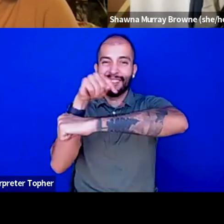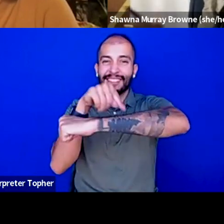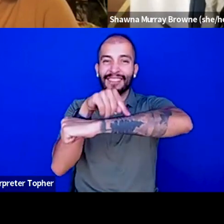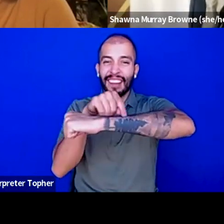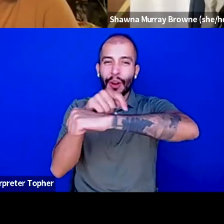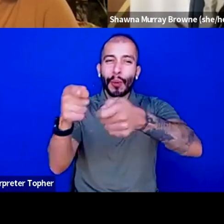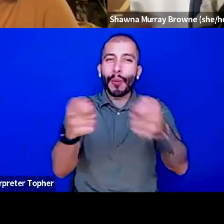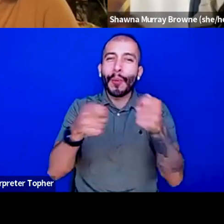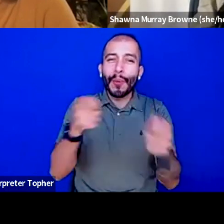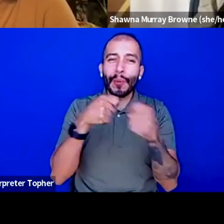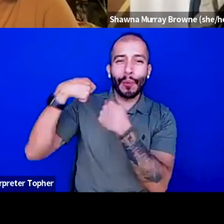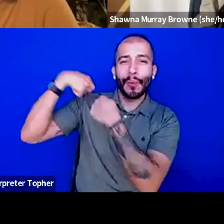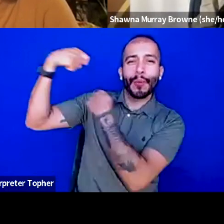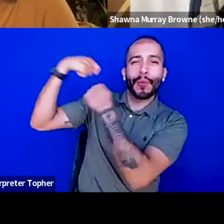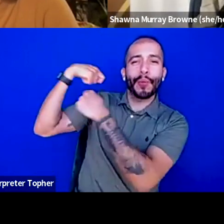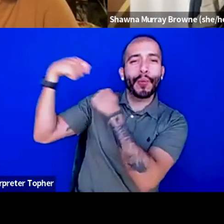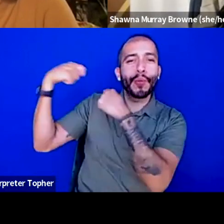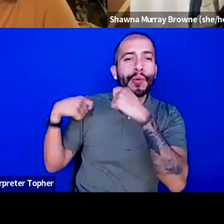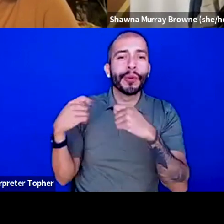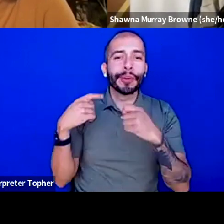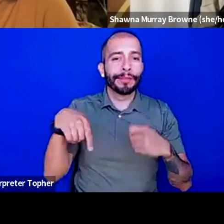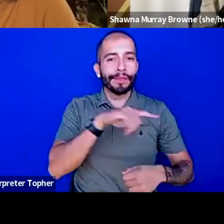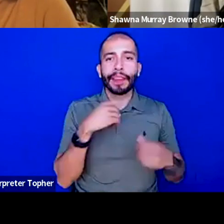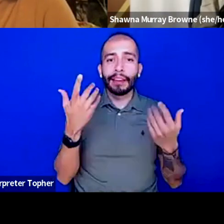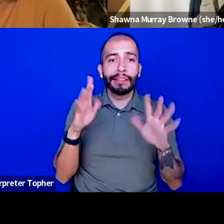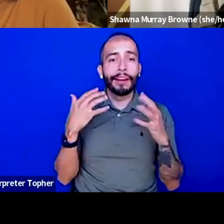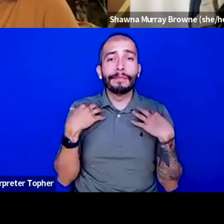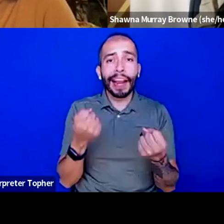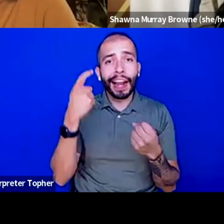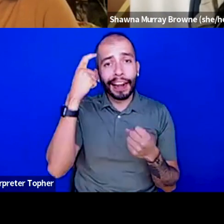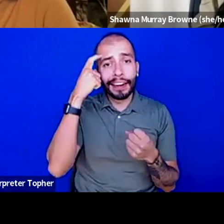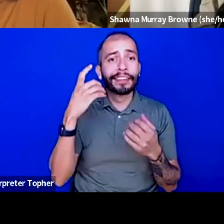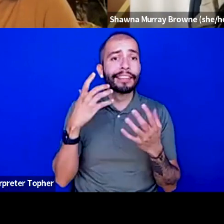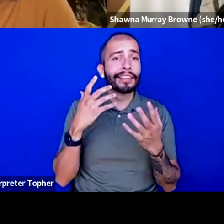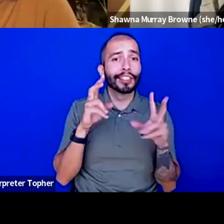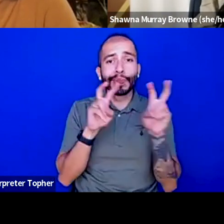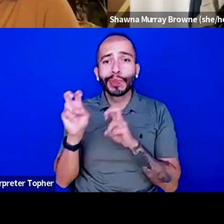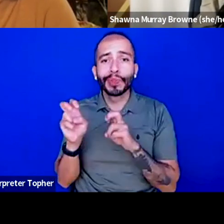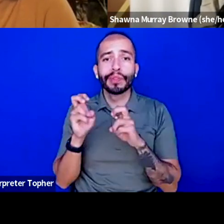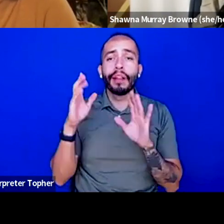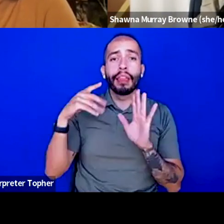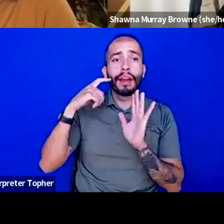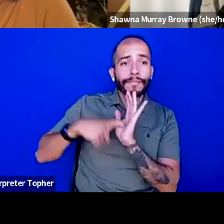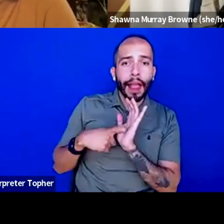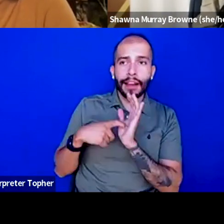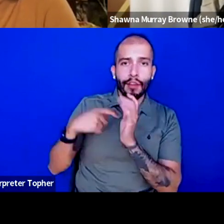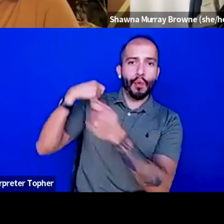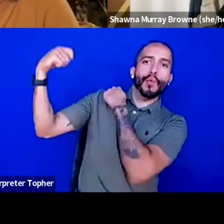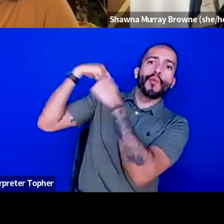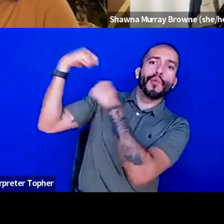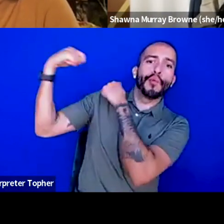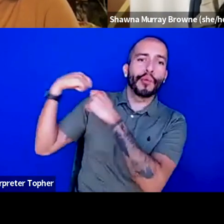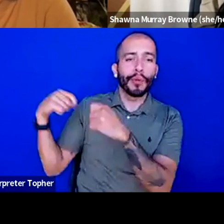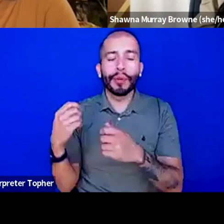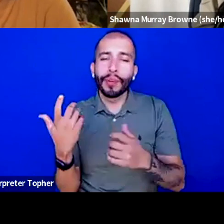not identified, so forth, that are seeking to be controlled. And so to me, I think the sort of bigger kind